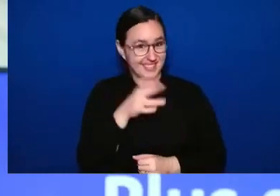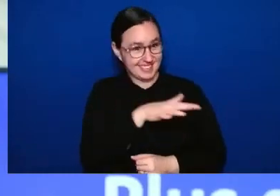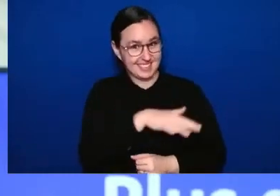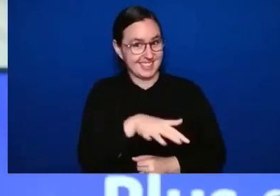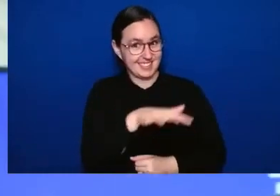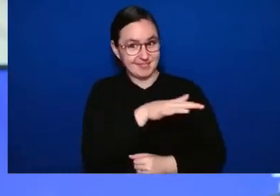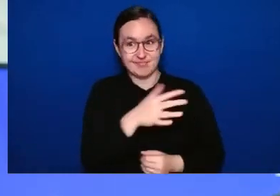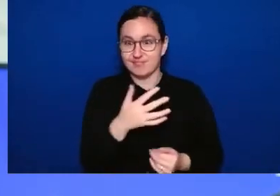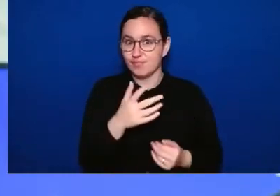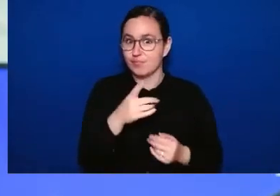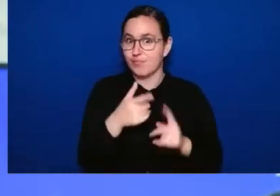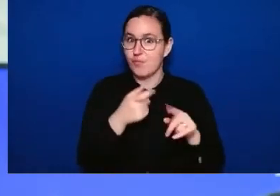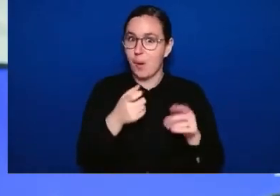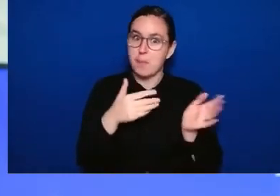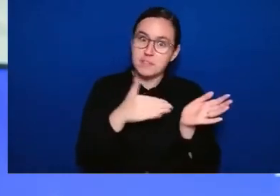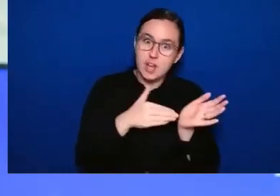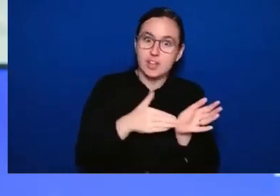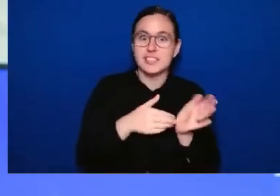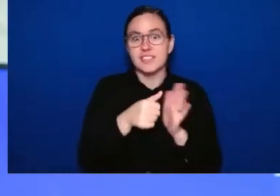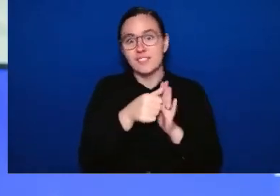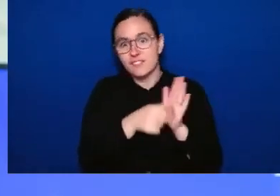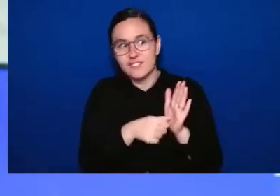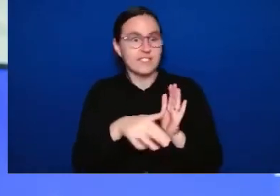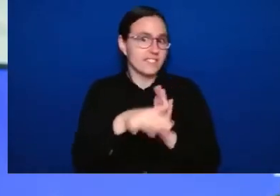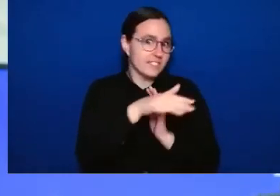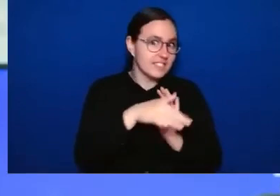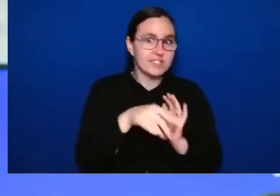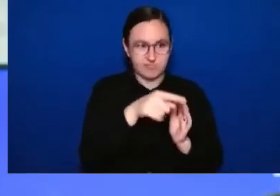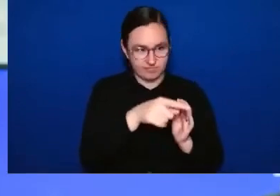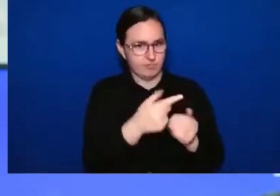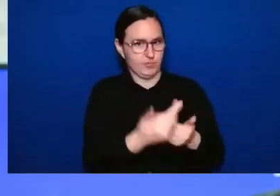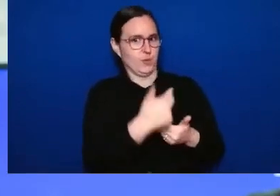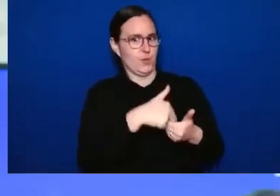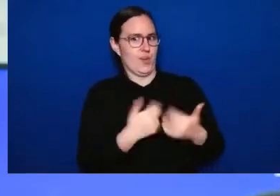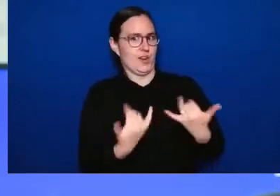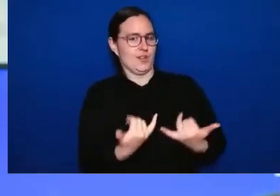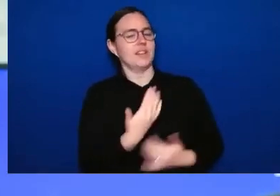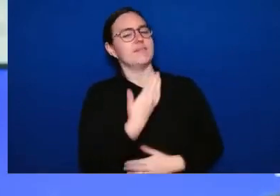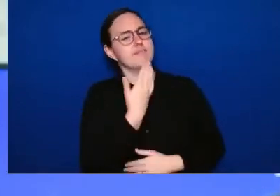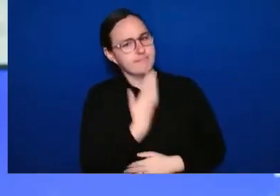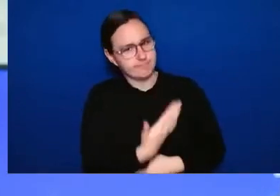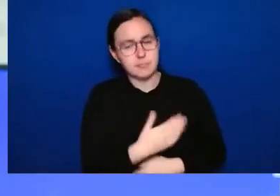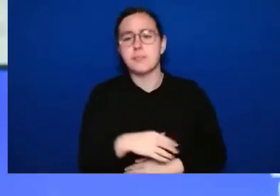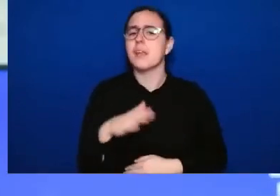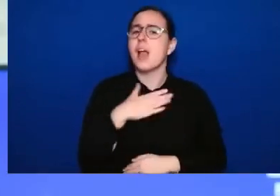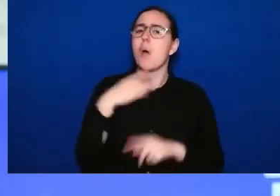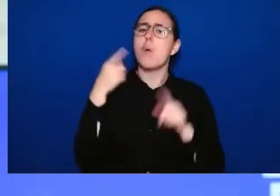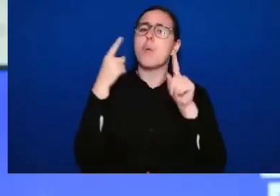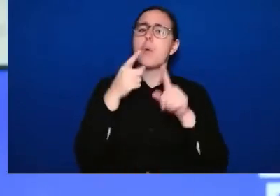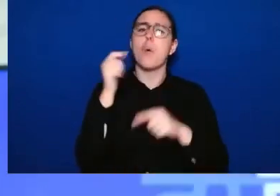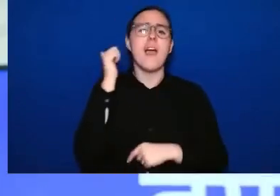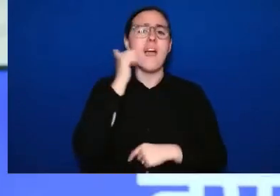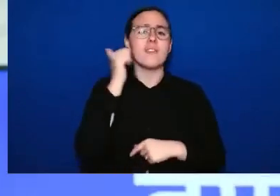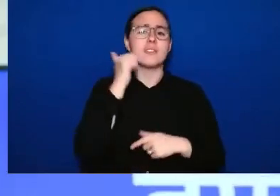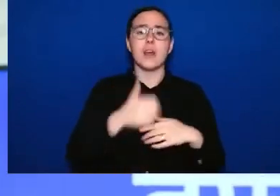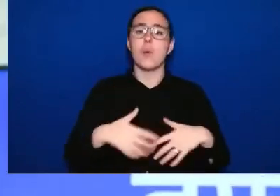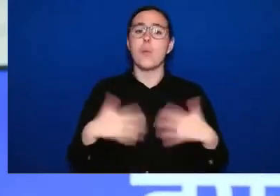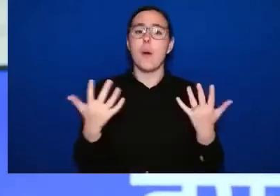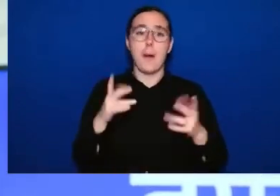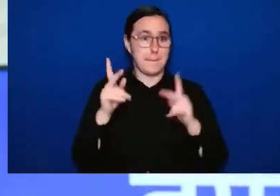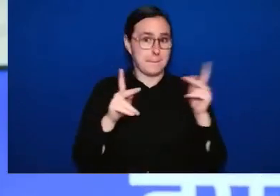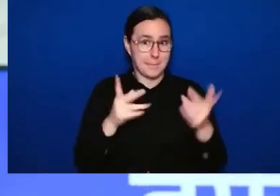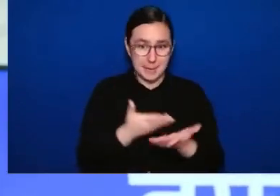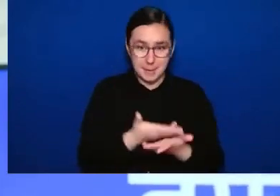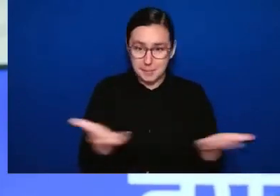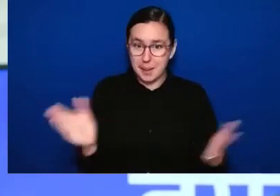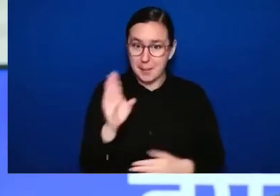shared goal today, as every day, is to make sure that every British Columbian gets the care they need when they need it.